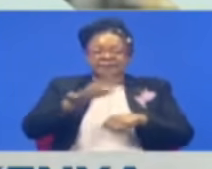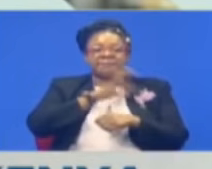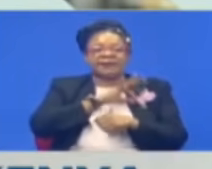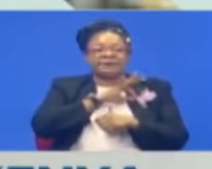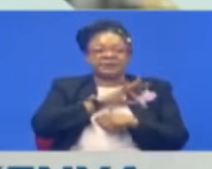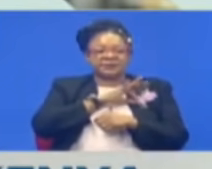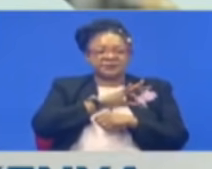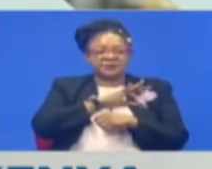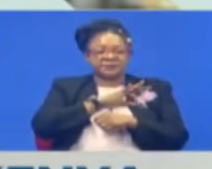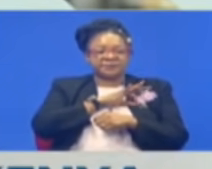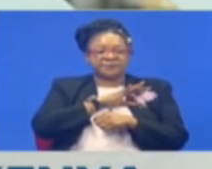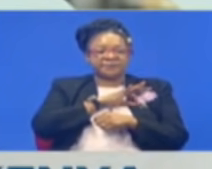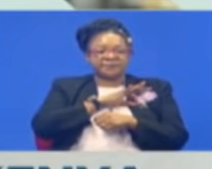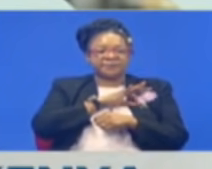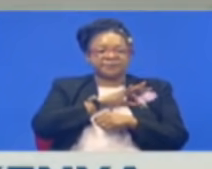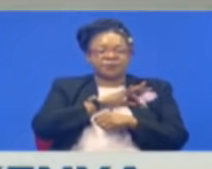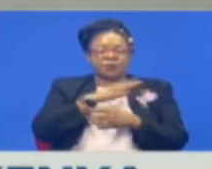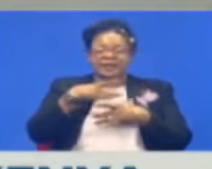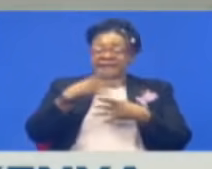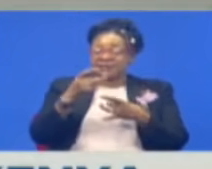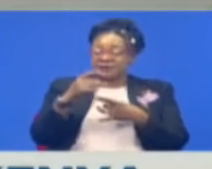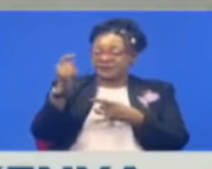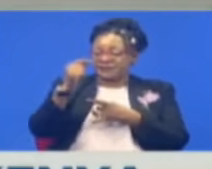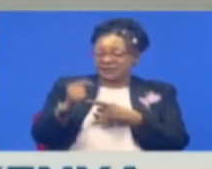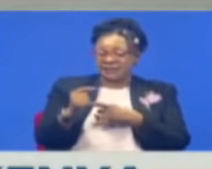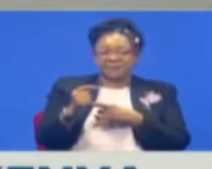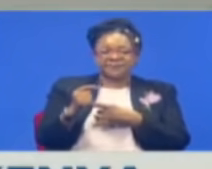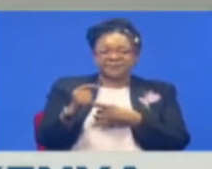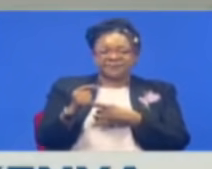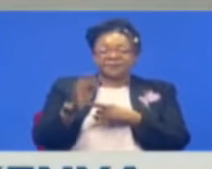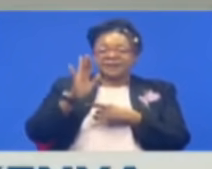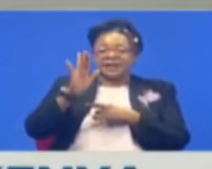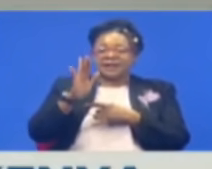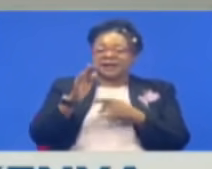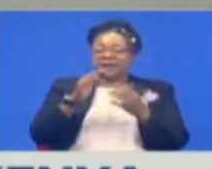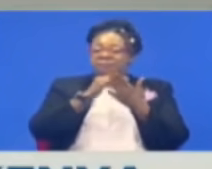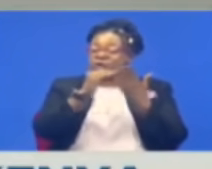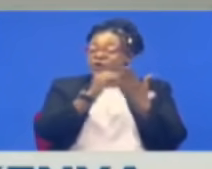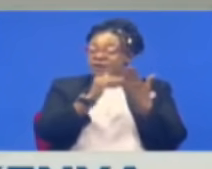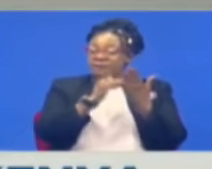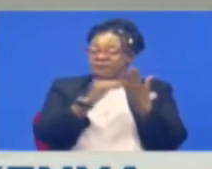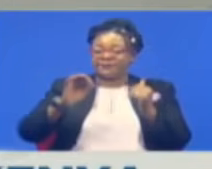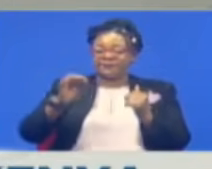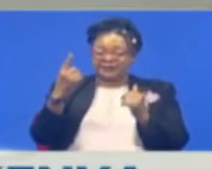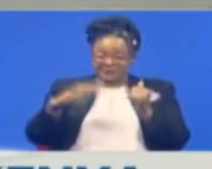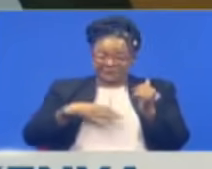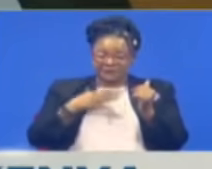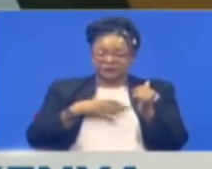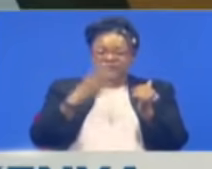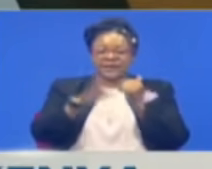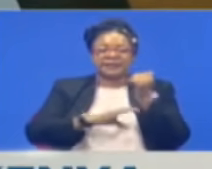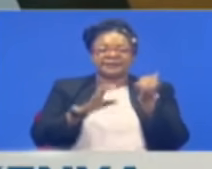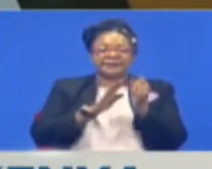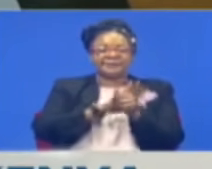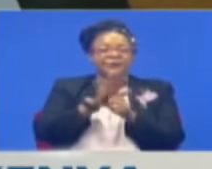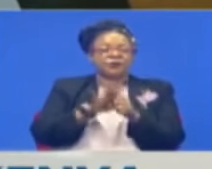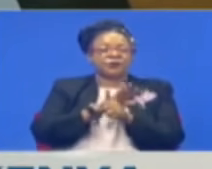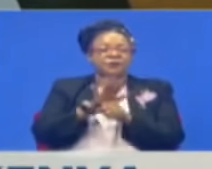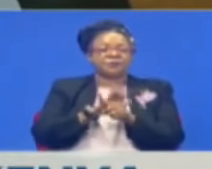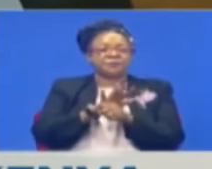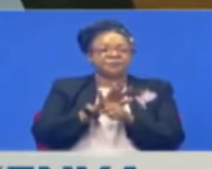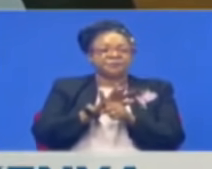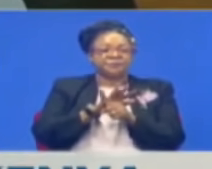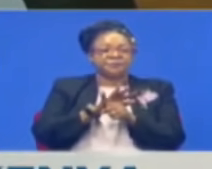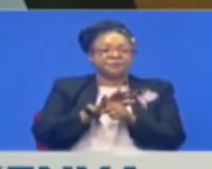national interest of Tanzania. Her itinerary for her first state visit to the country is packed. Katika ziara hiyo,